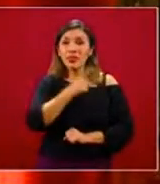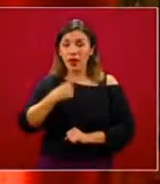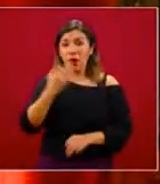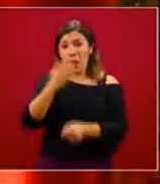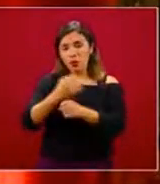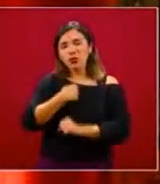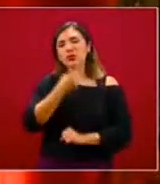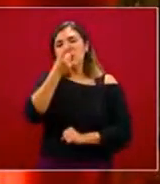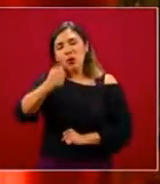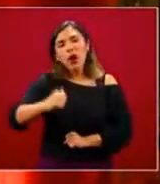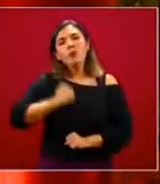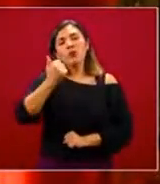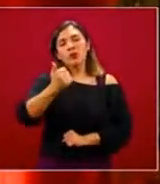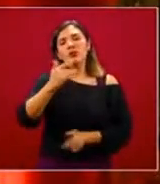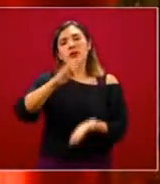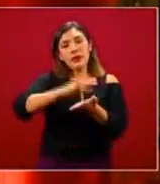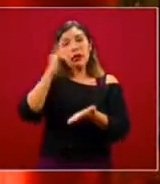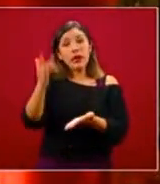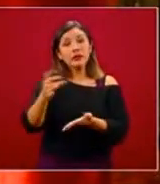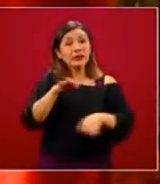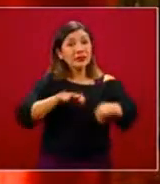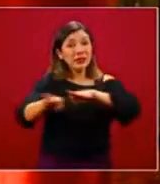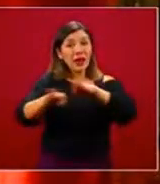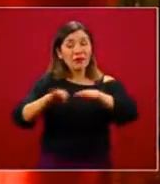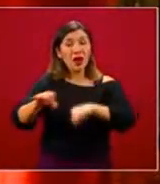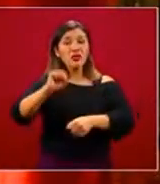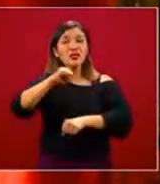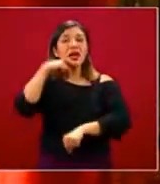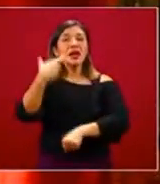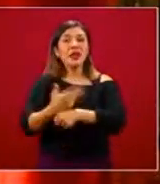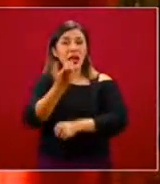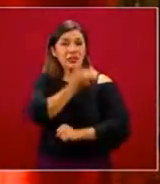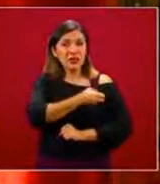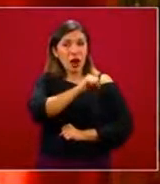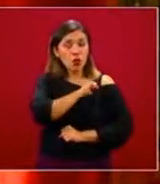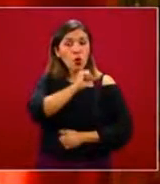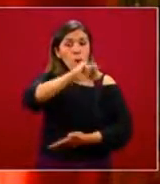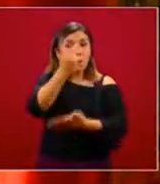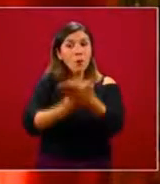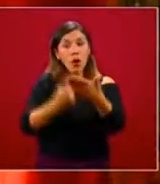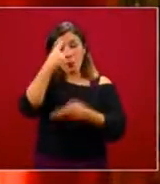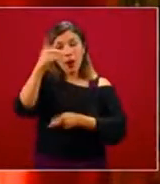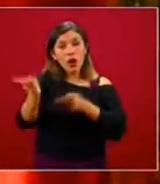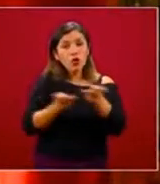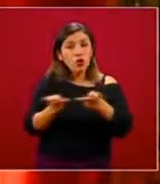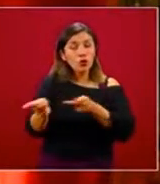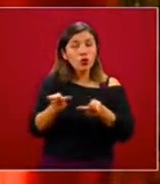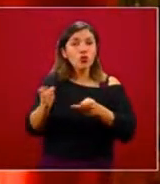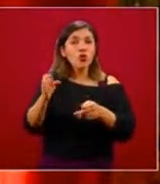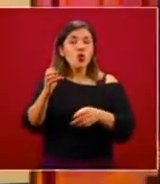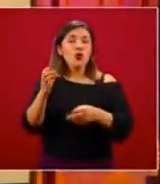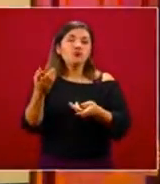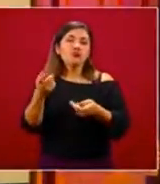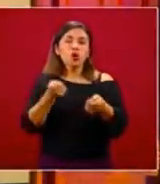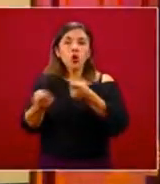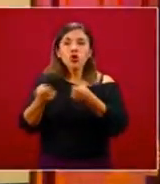interaction between state and federal governments. And I would like to take this moment to thank